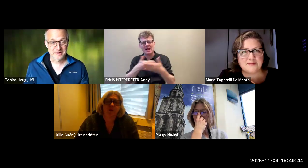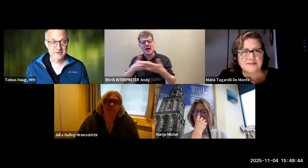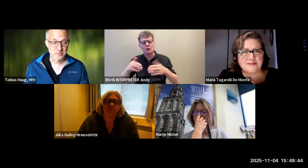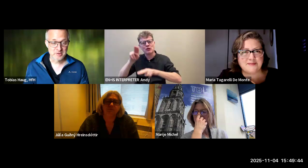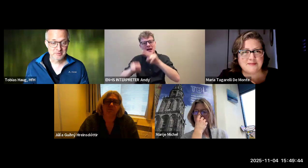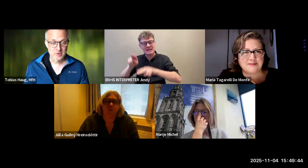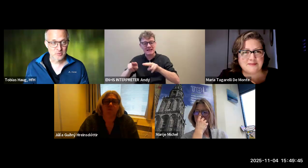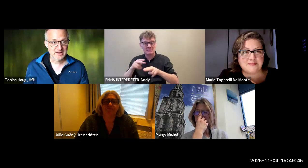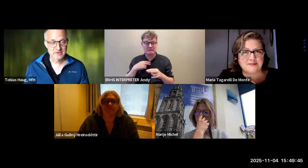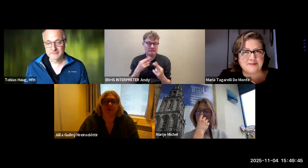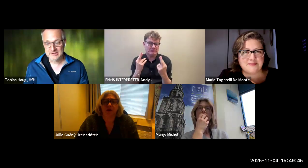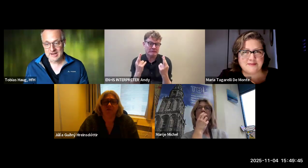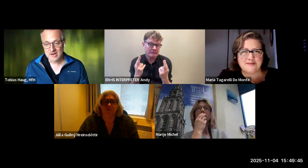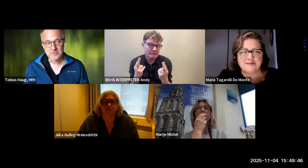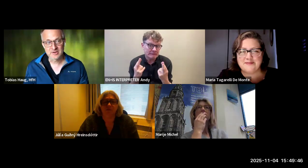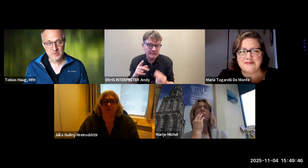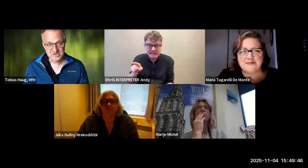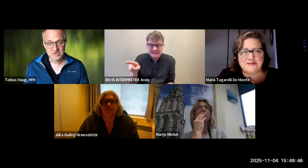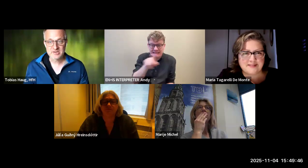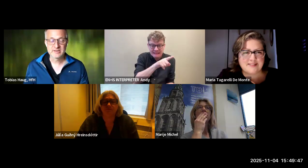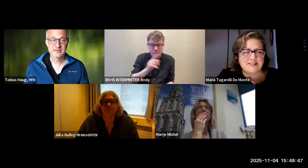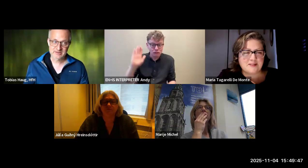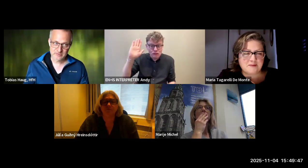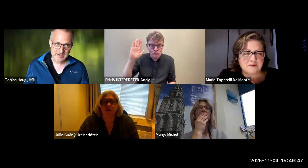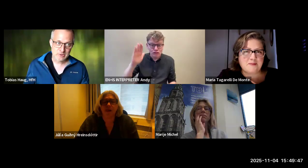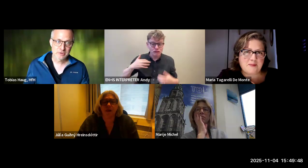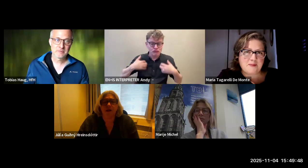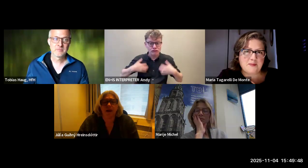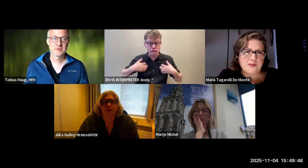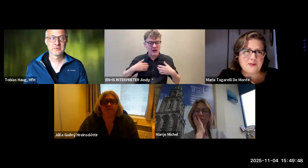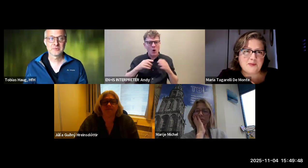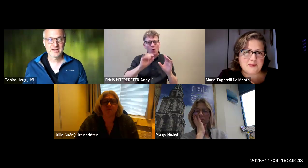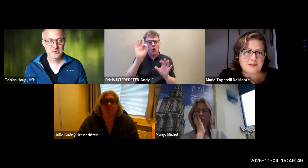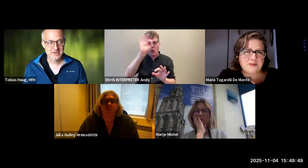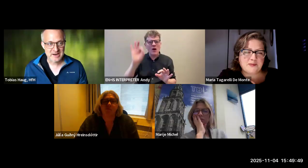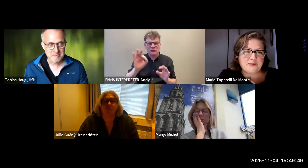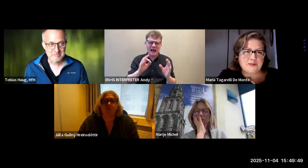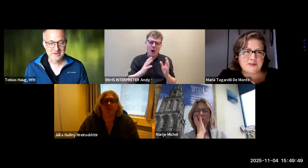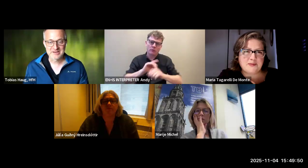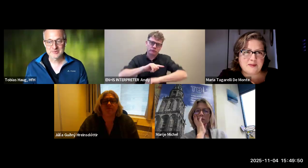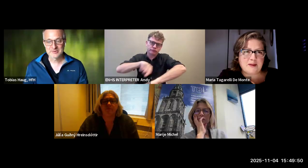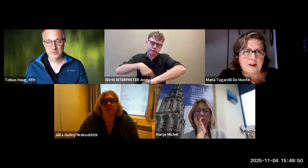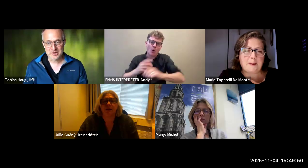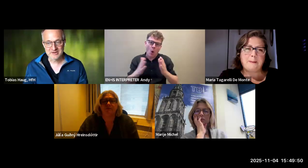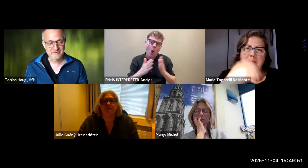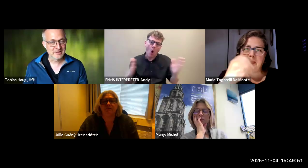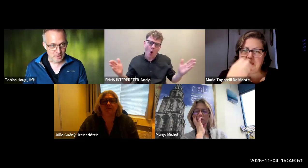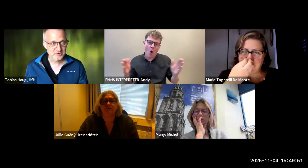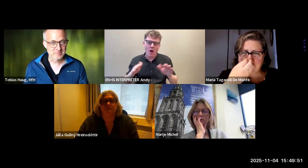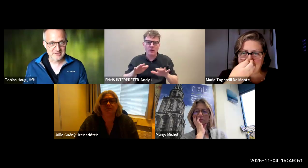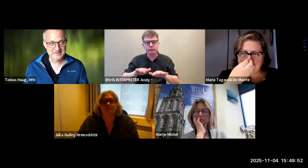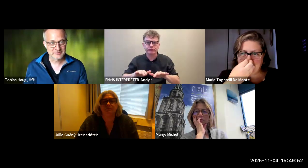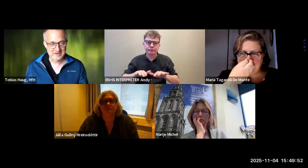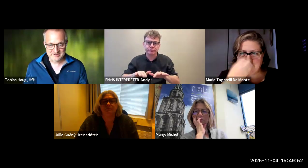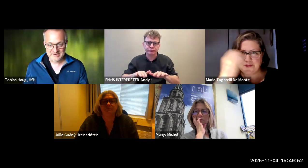hoped still to find a few people who are willing to fill out the questionnaire. It's quite long, so take your time in case you are working,